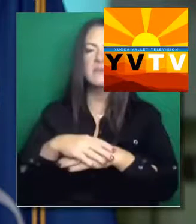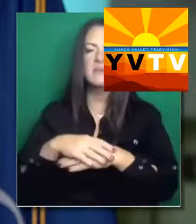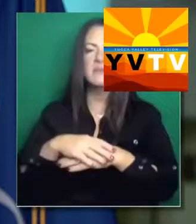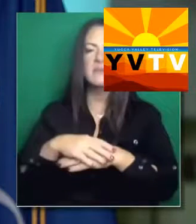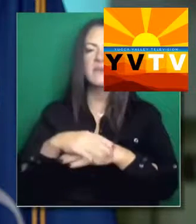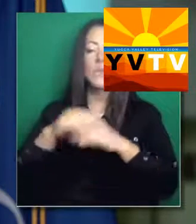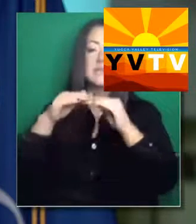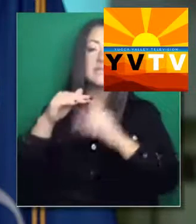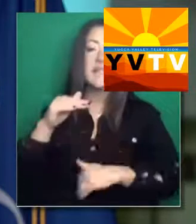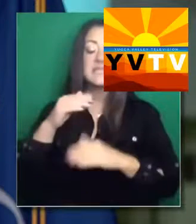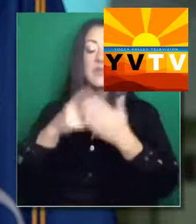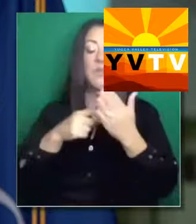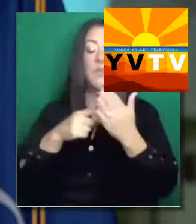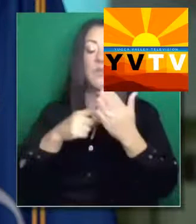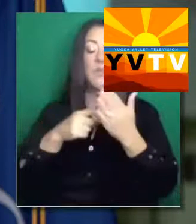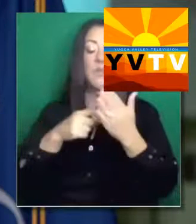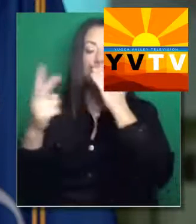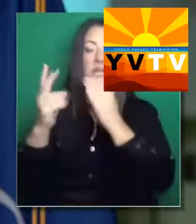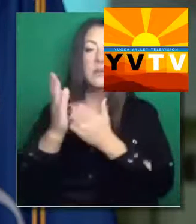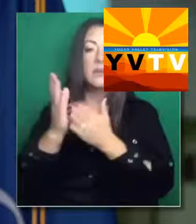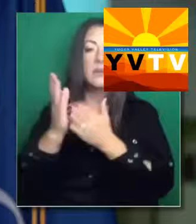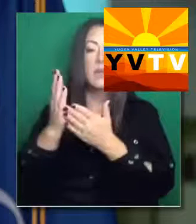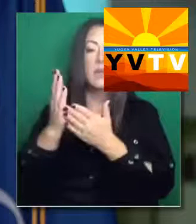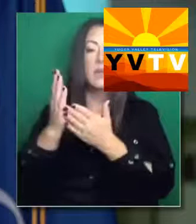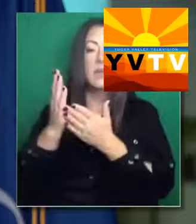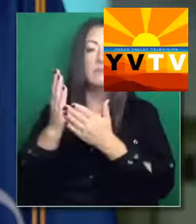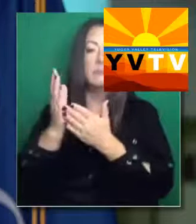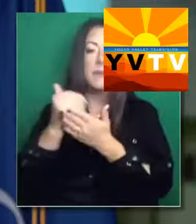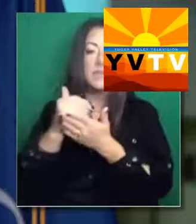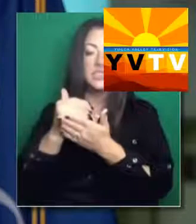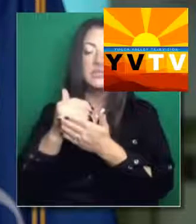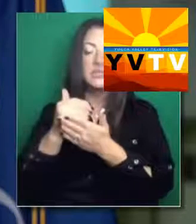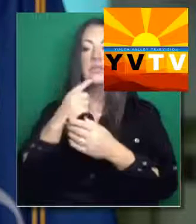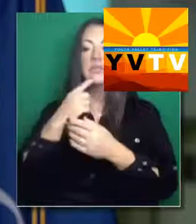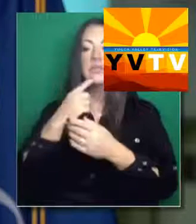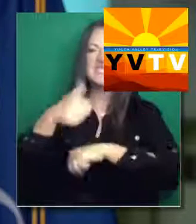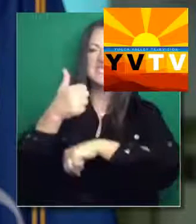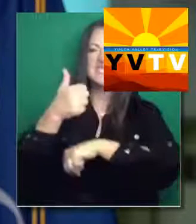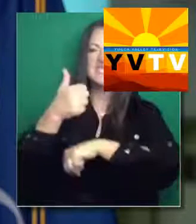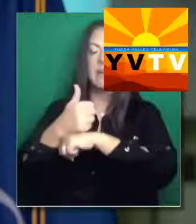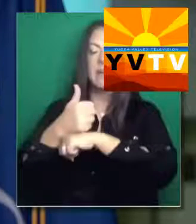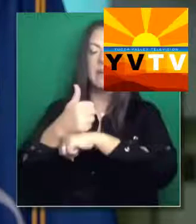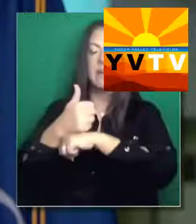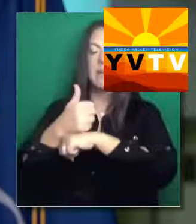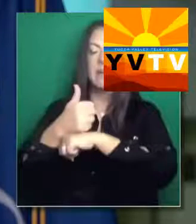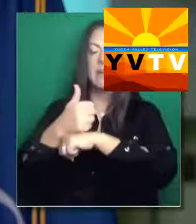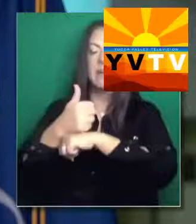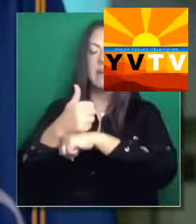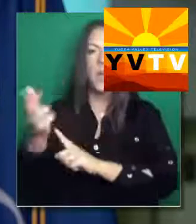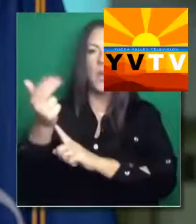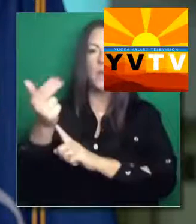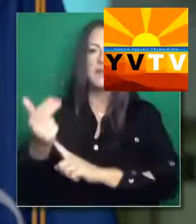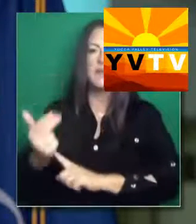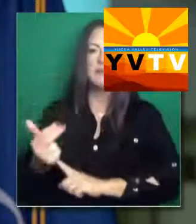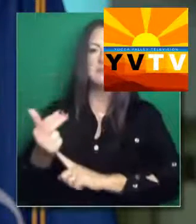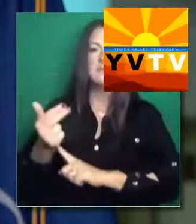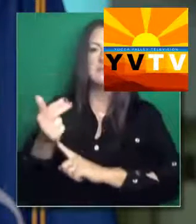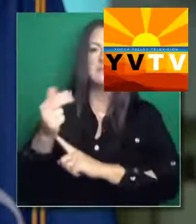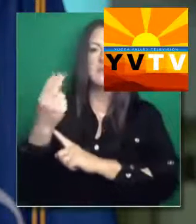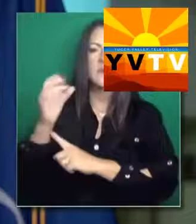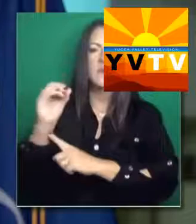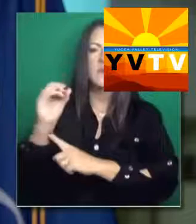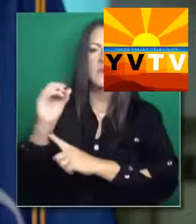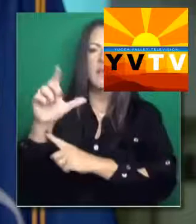get these permanent units up and operational. And that's happening in real time. So you ask the question